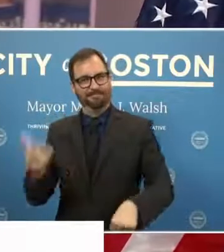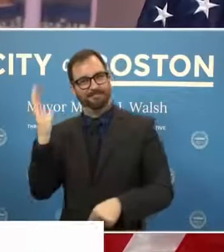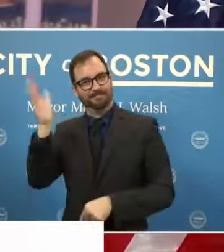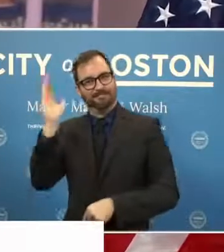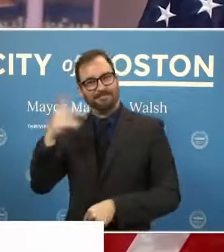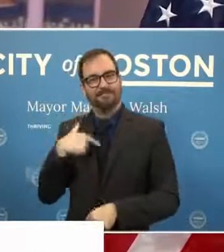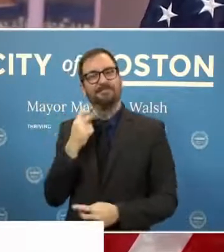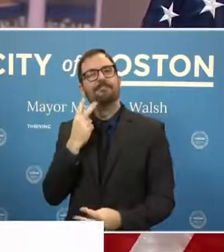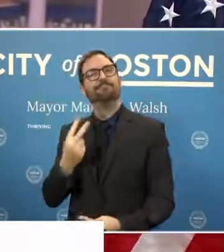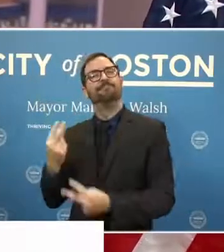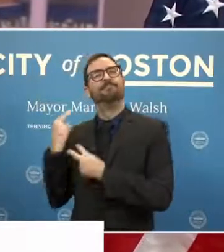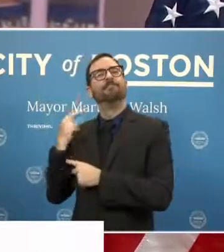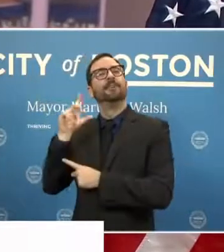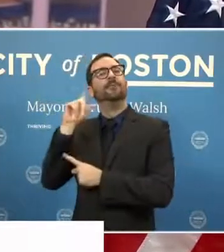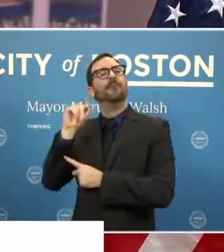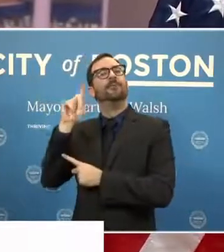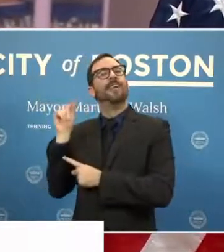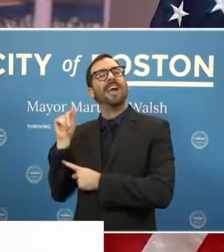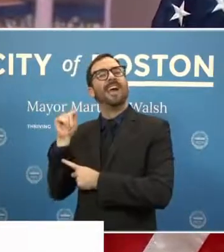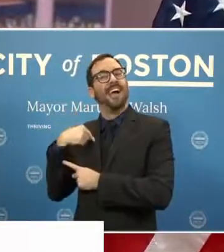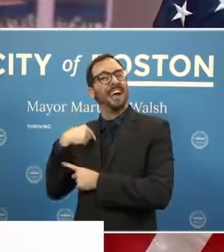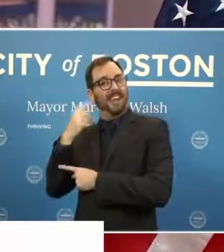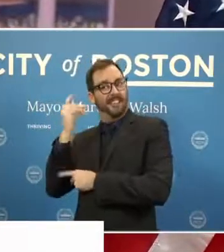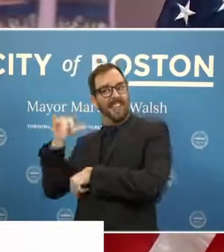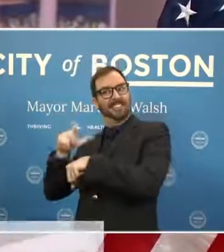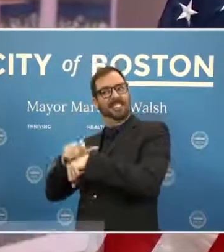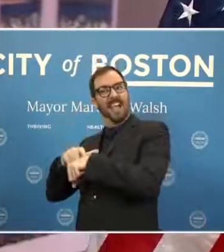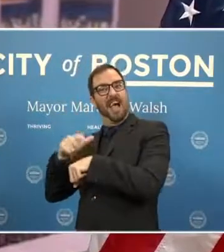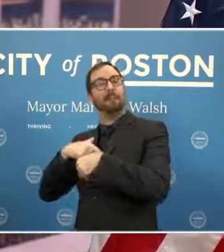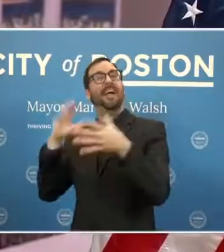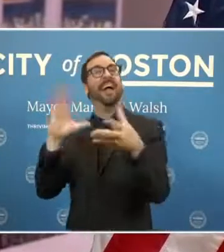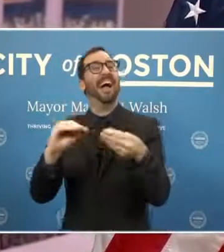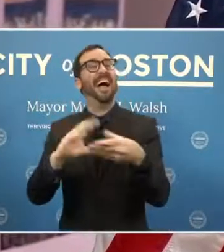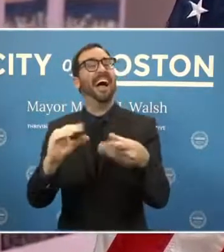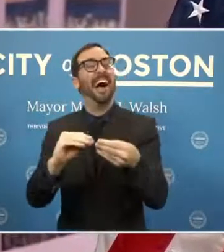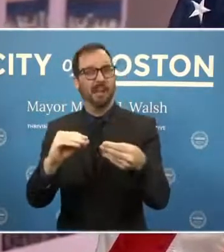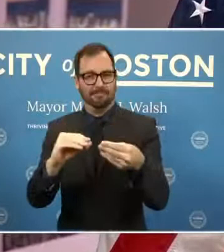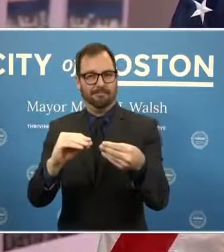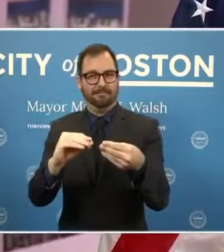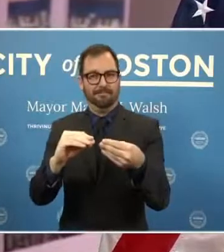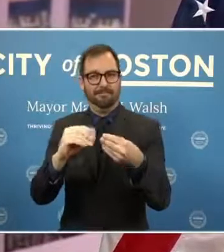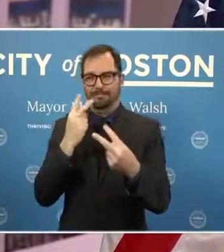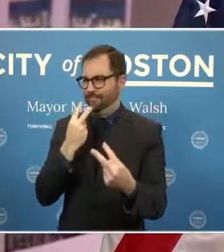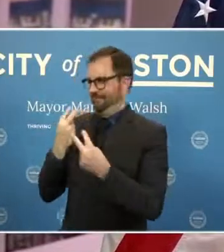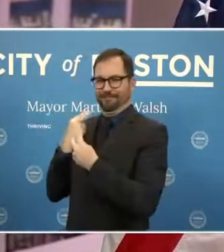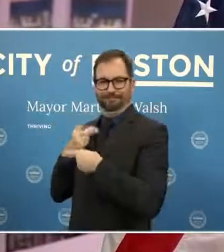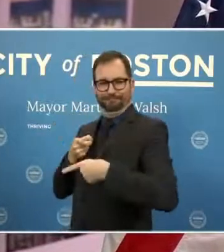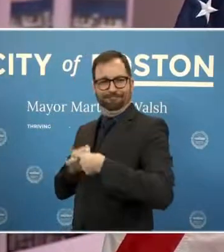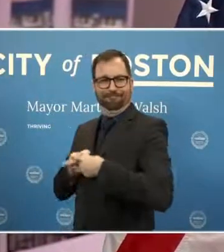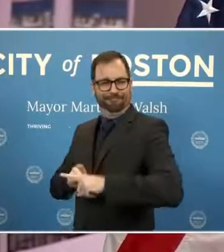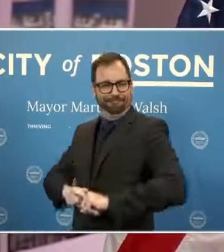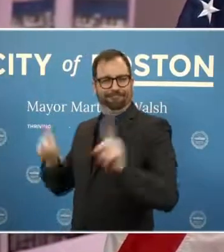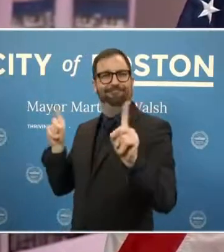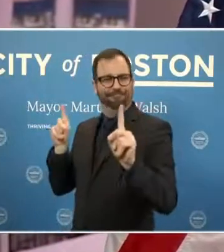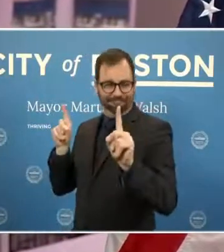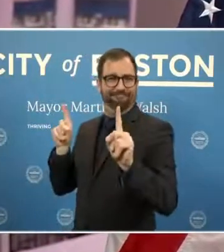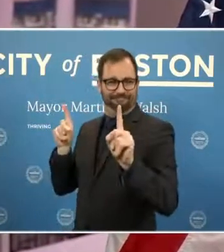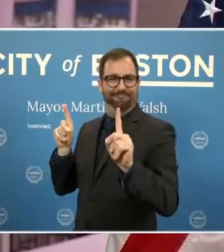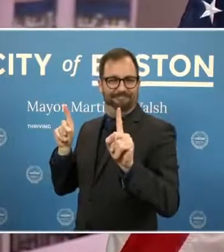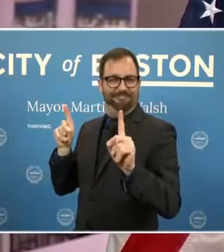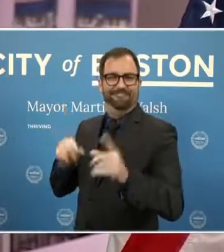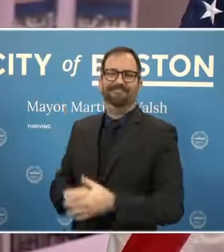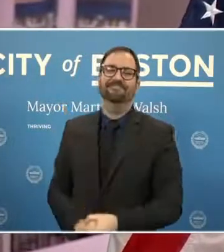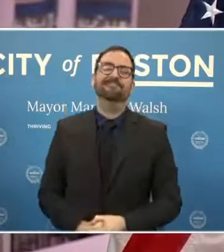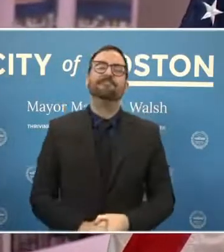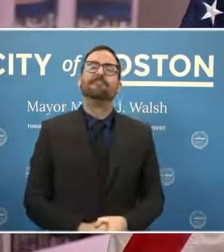than we expected, to say the least. Tonight, we may not be in the same room, but we're still together, unified in our beliefs in